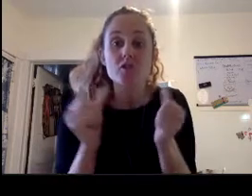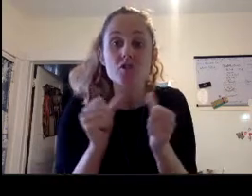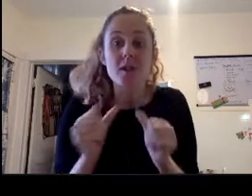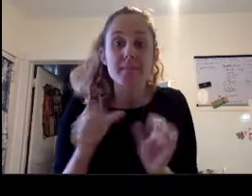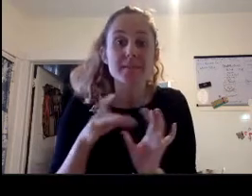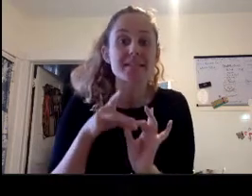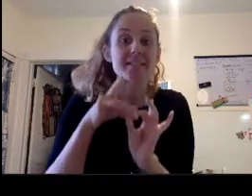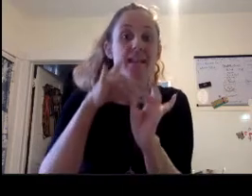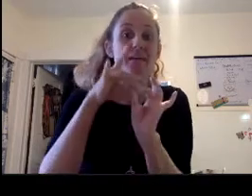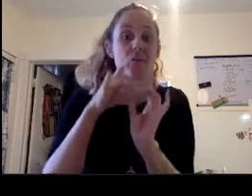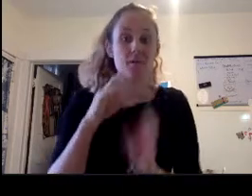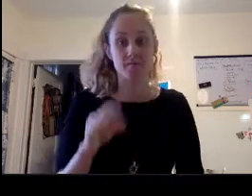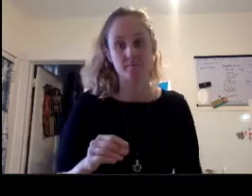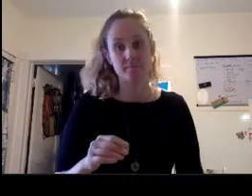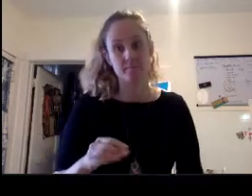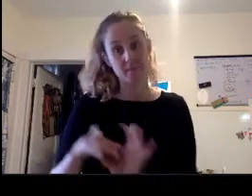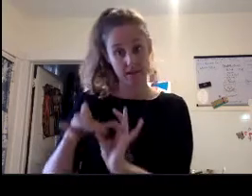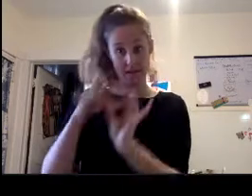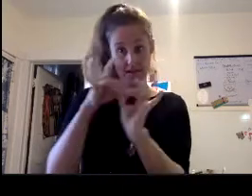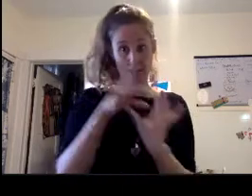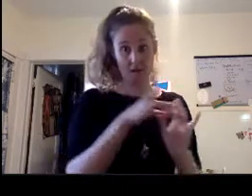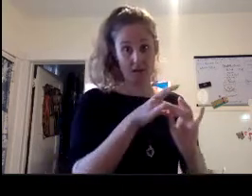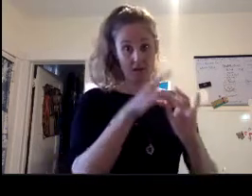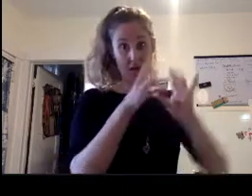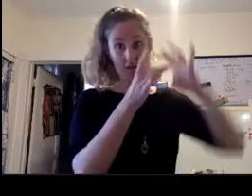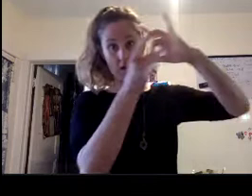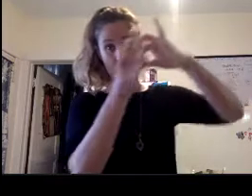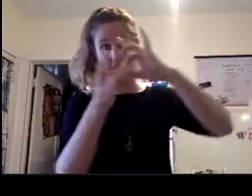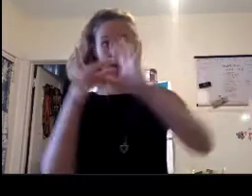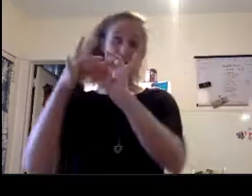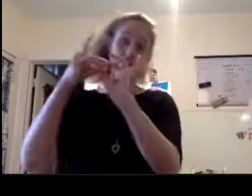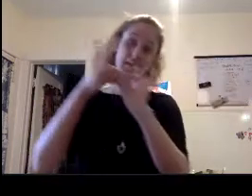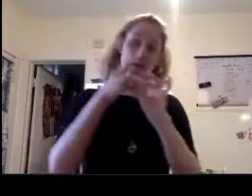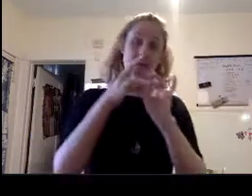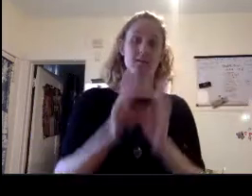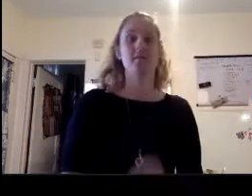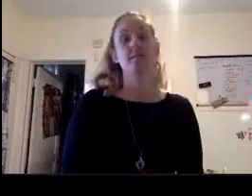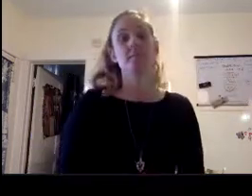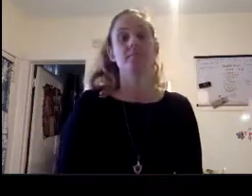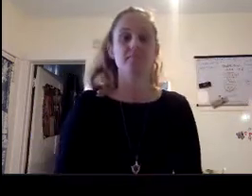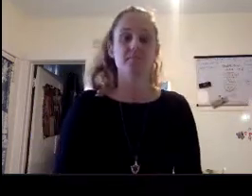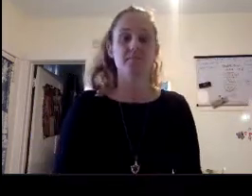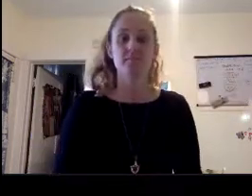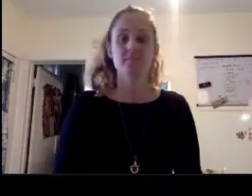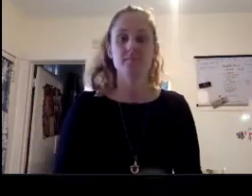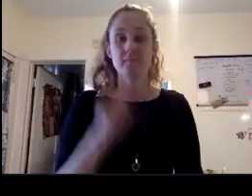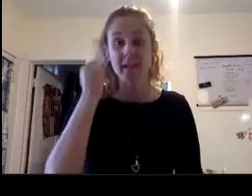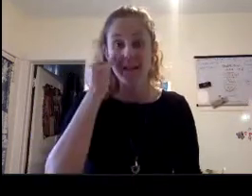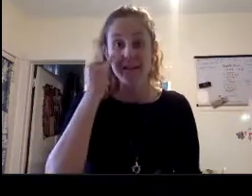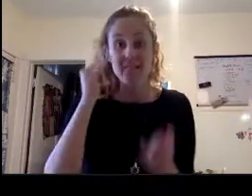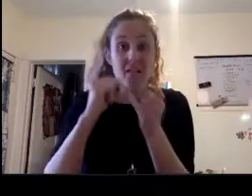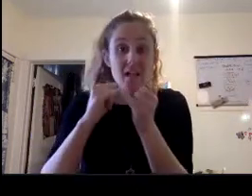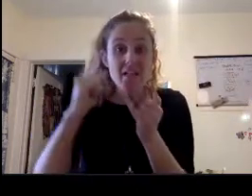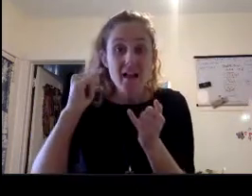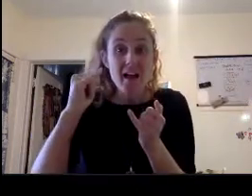way that would make this look more like a creature and less like 3 shapes just hanging out together. And if my lines looked a